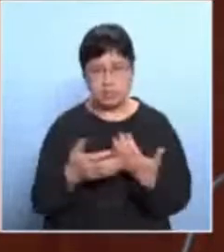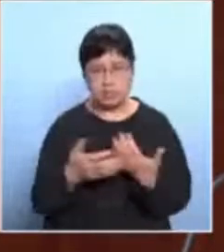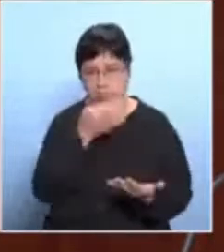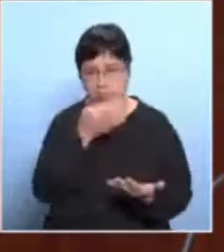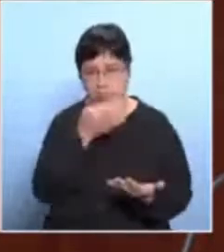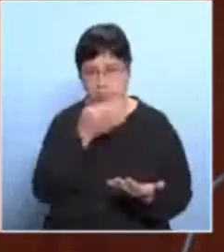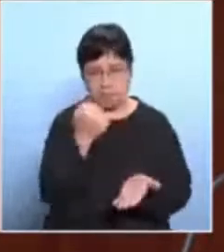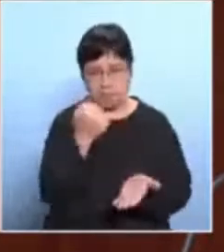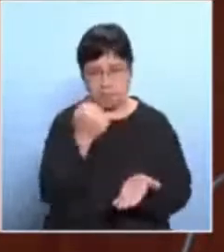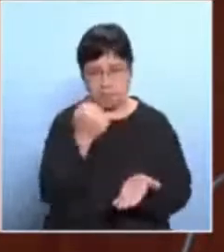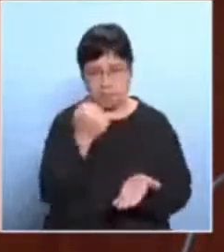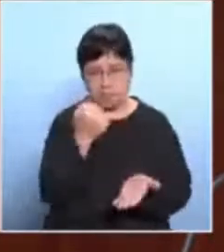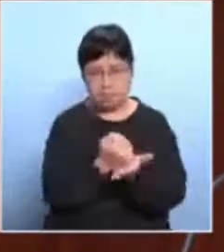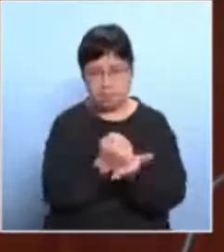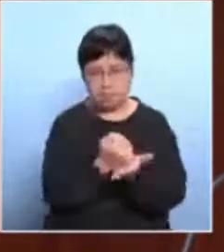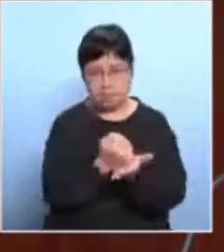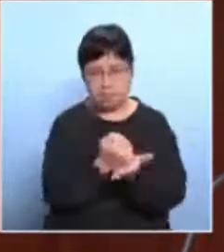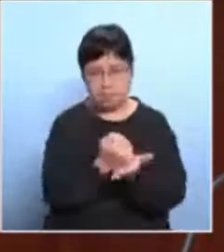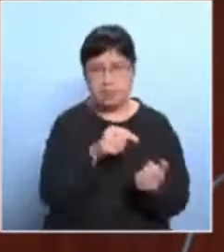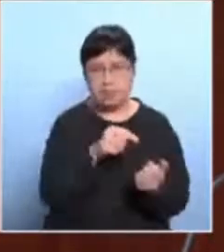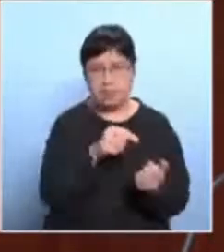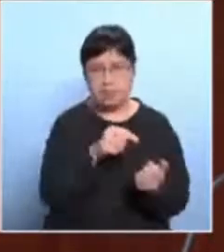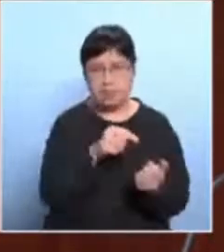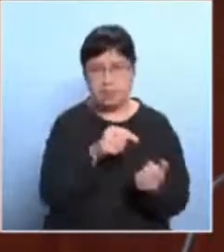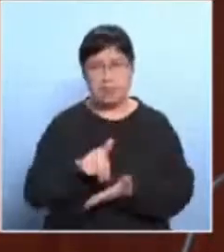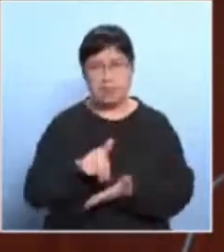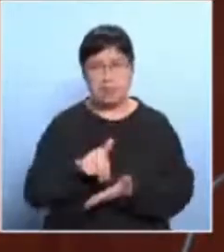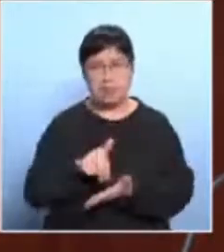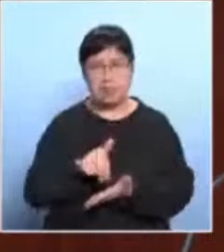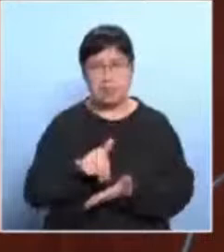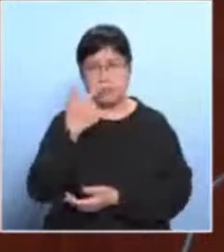establishing the new 1+ mechanism this year.